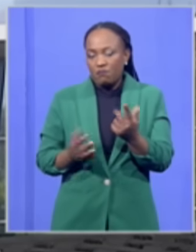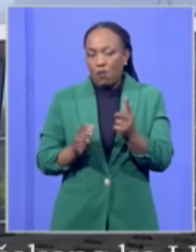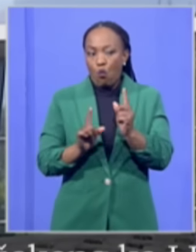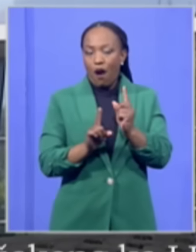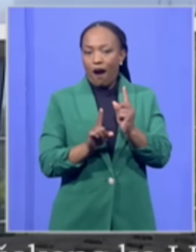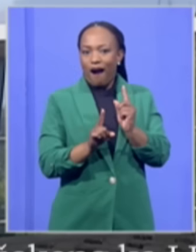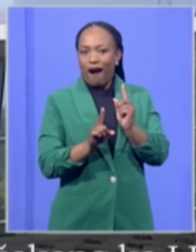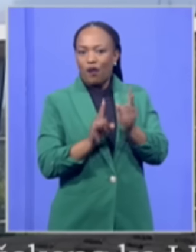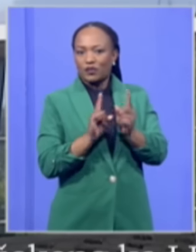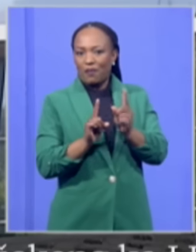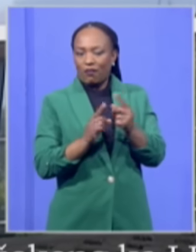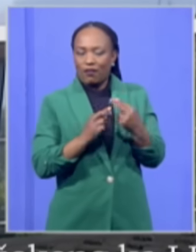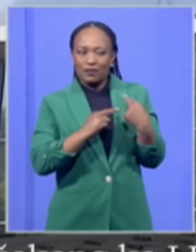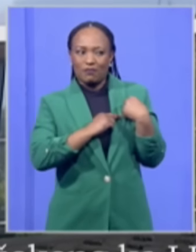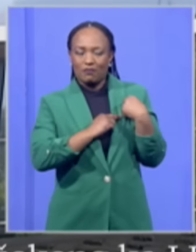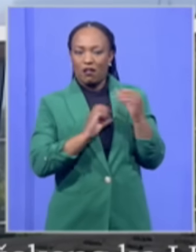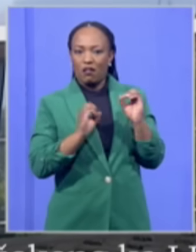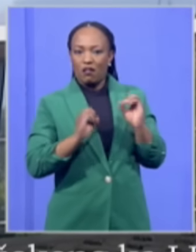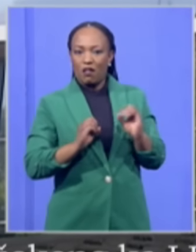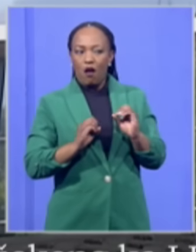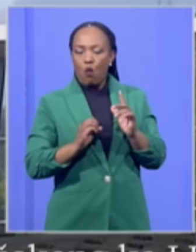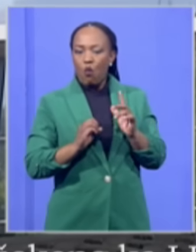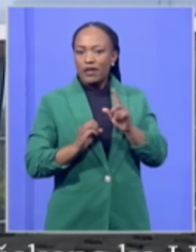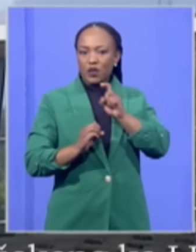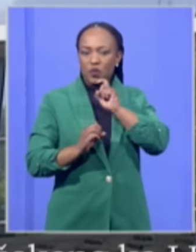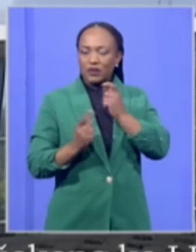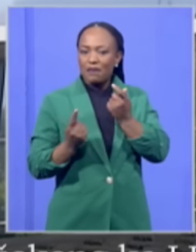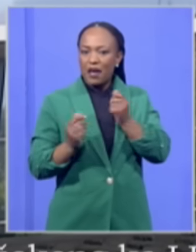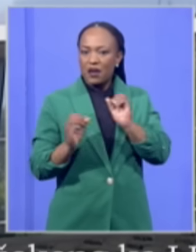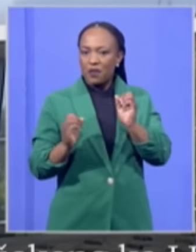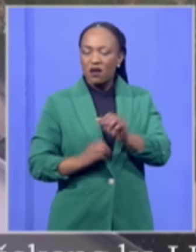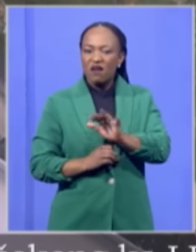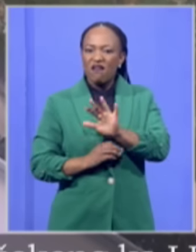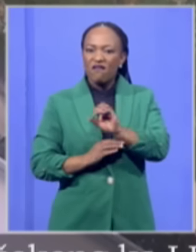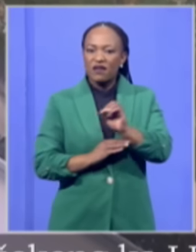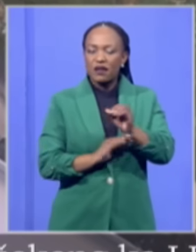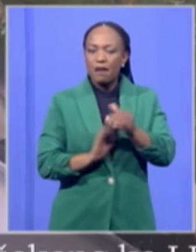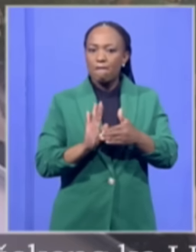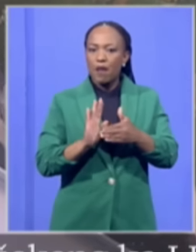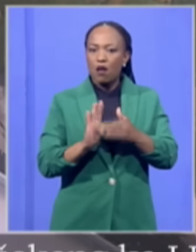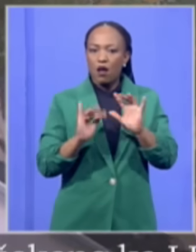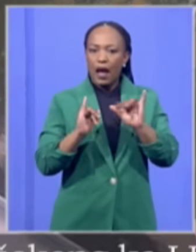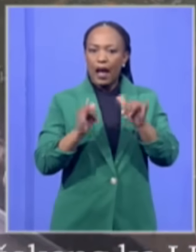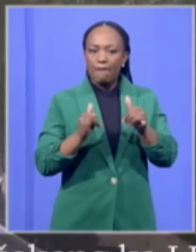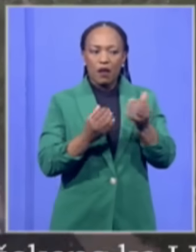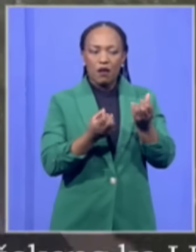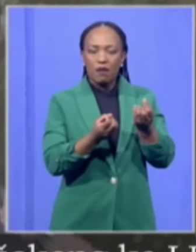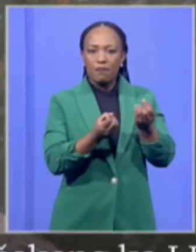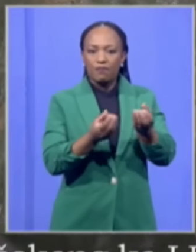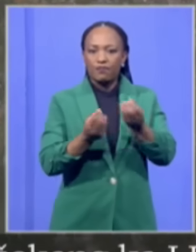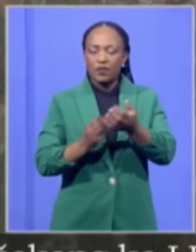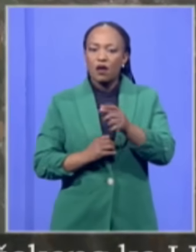sort of maladministration. 500 million rand of contracts have been awarded, 155 million rand have been